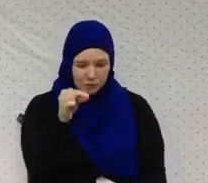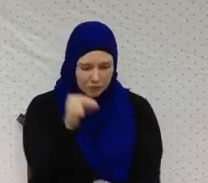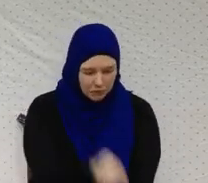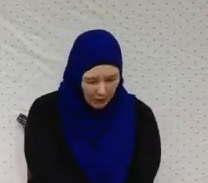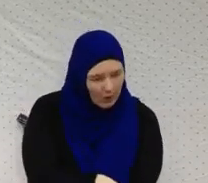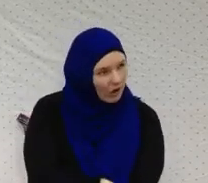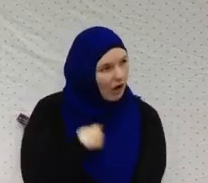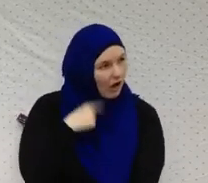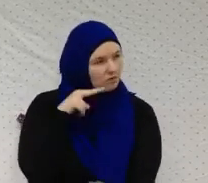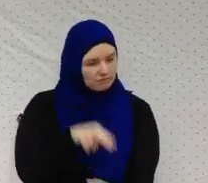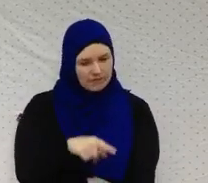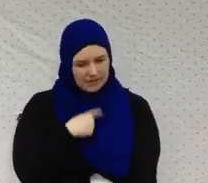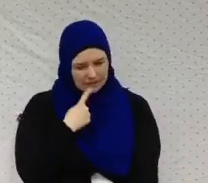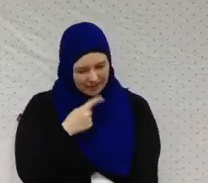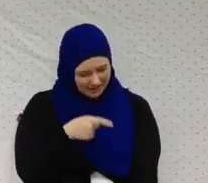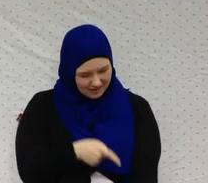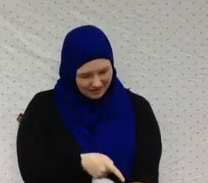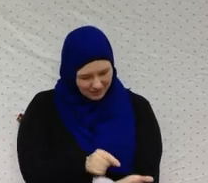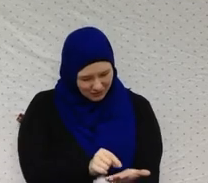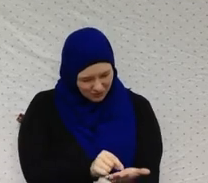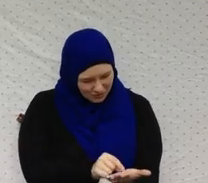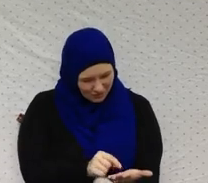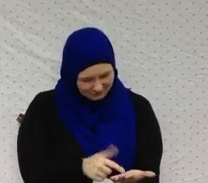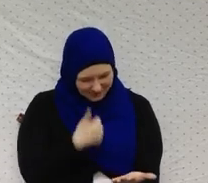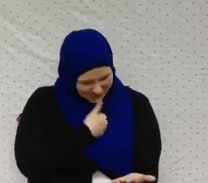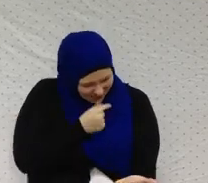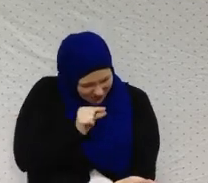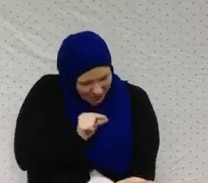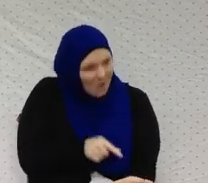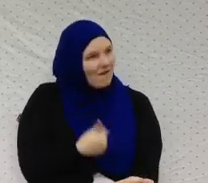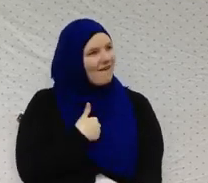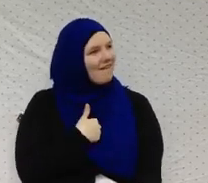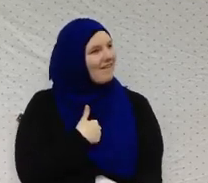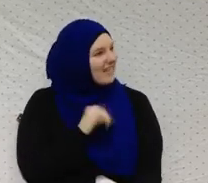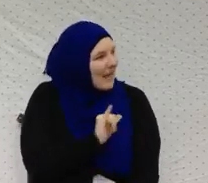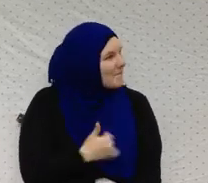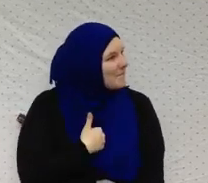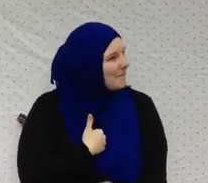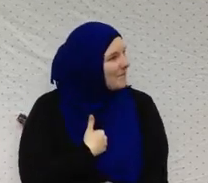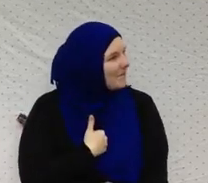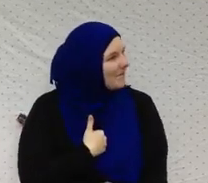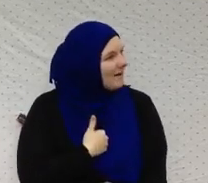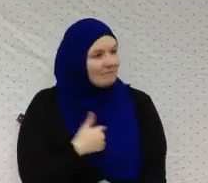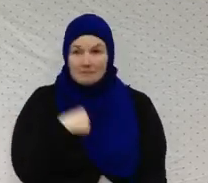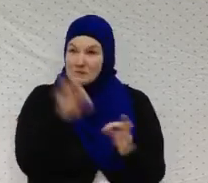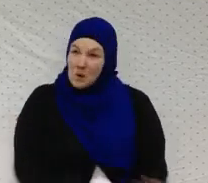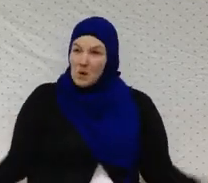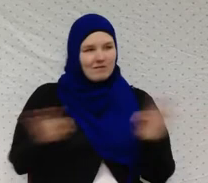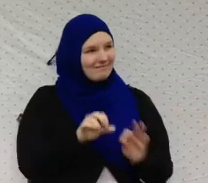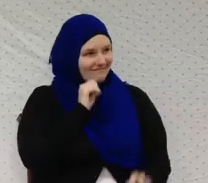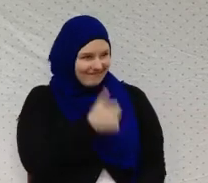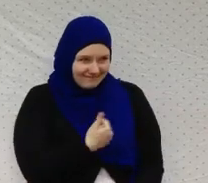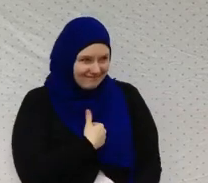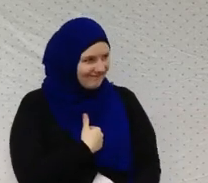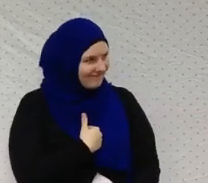carpet. And I was saying to myself, how small are we? How